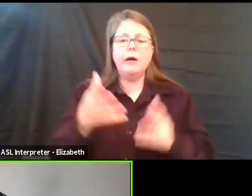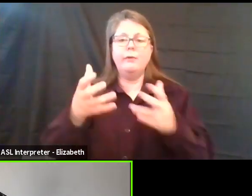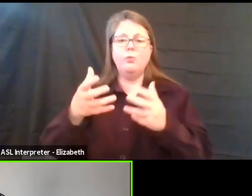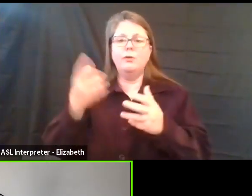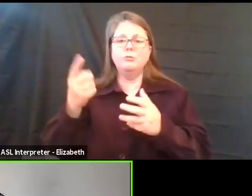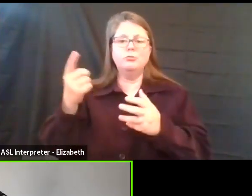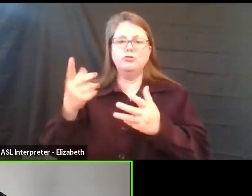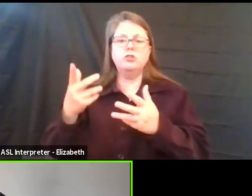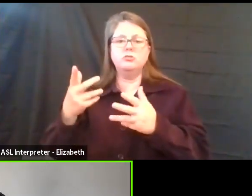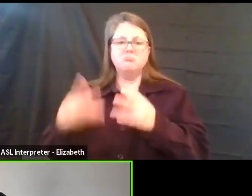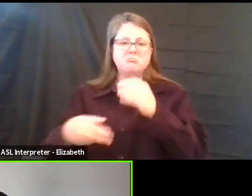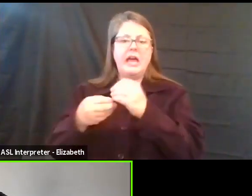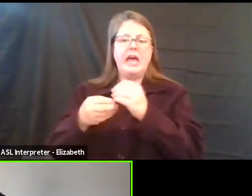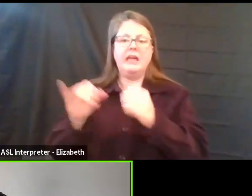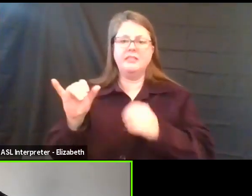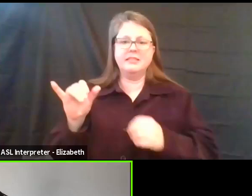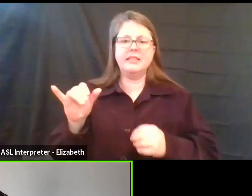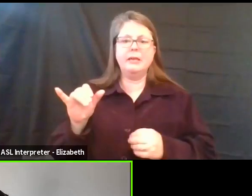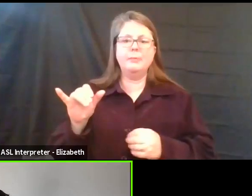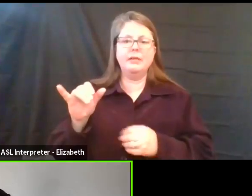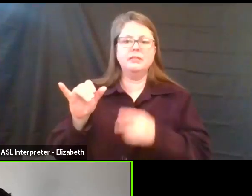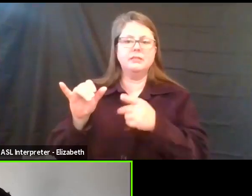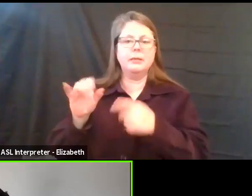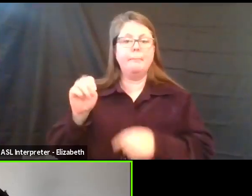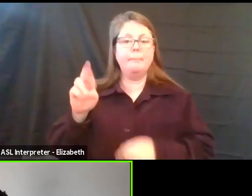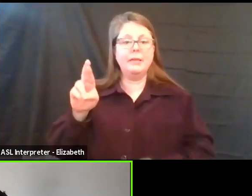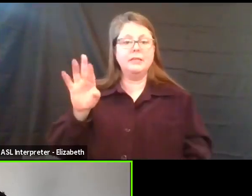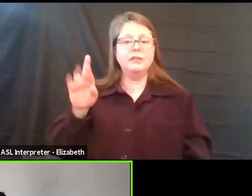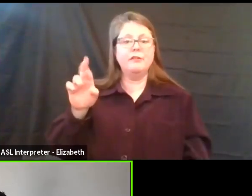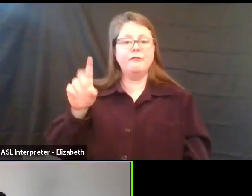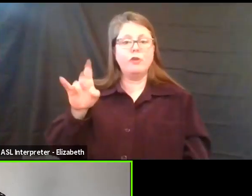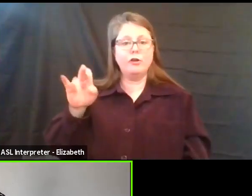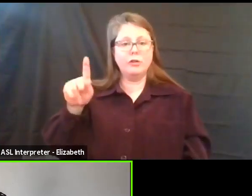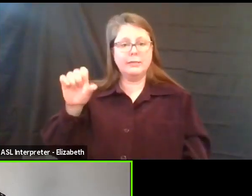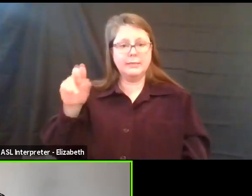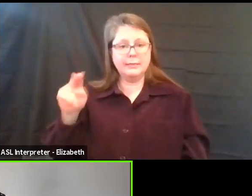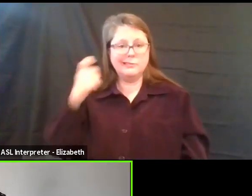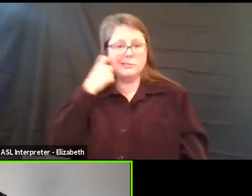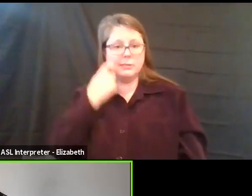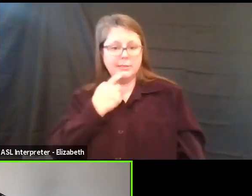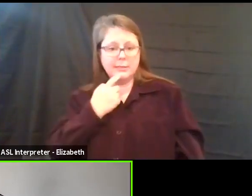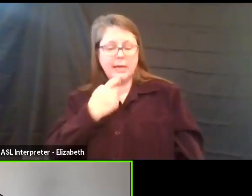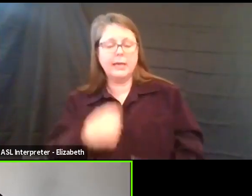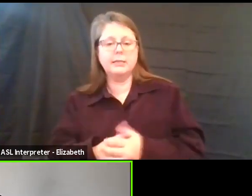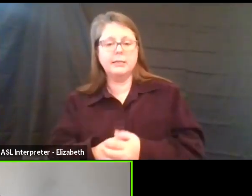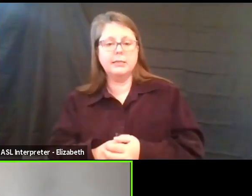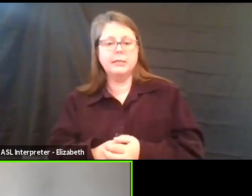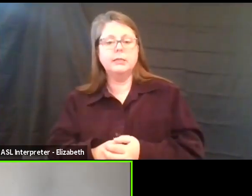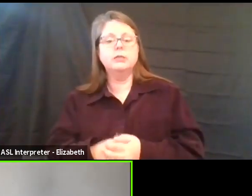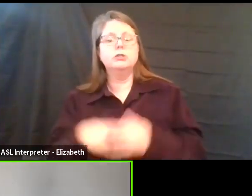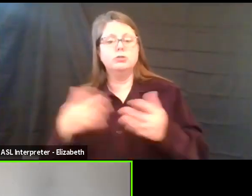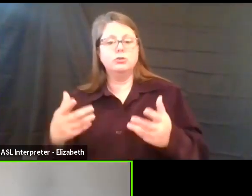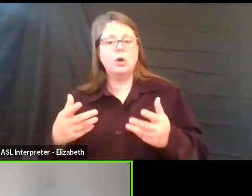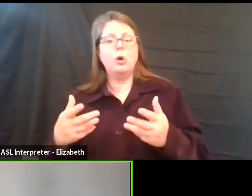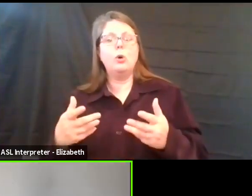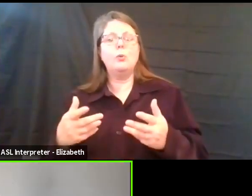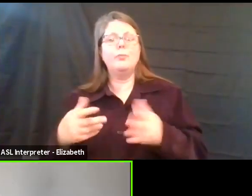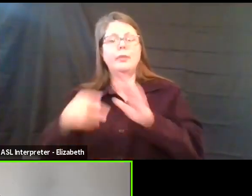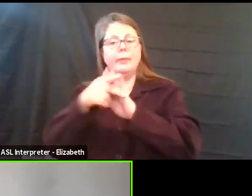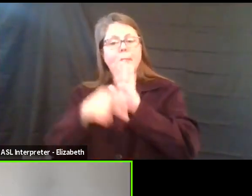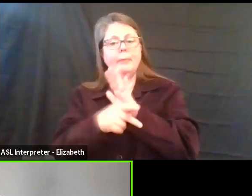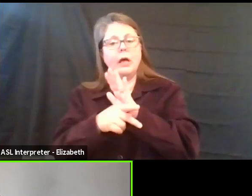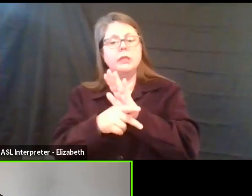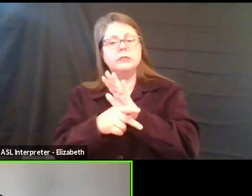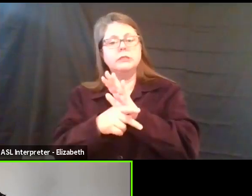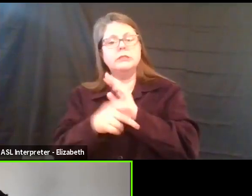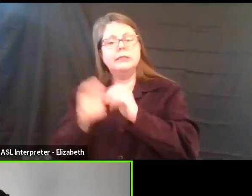said. Mobile home policies are a lot like homeowners policies. They're a little different because it's not exactly a stick-built